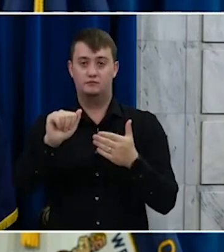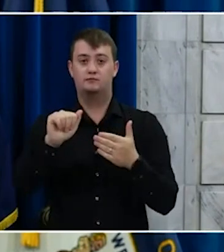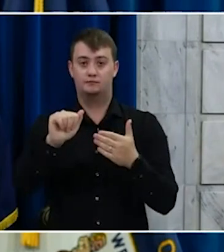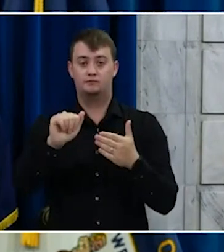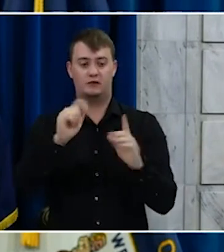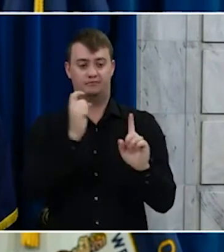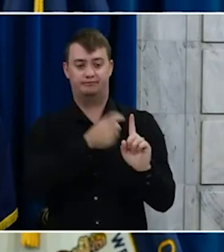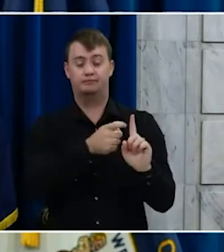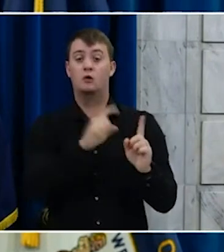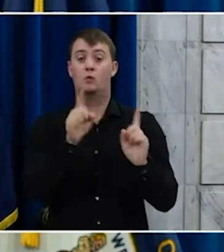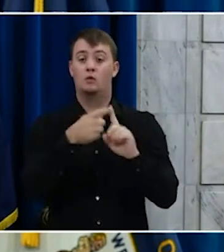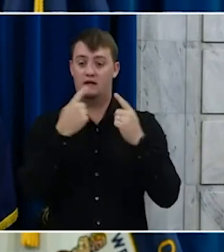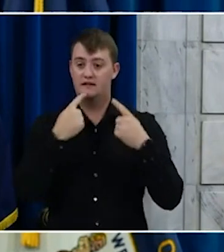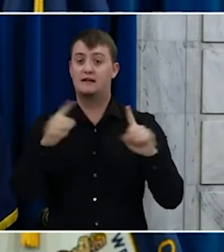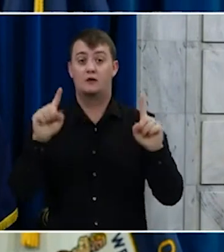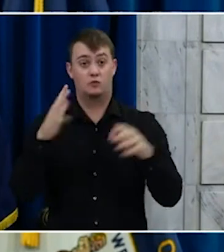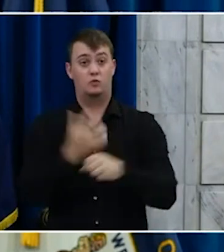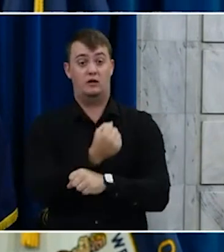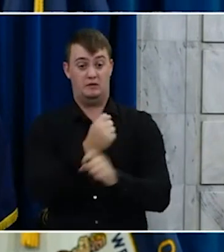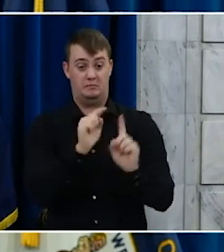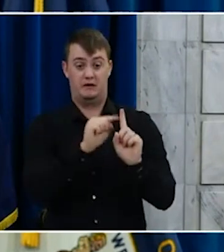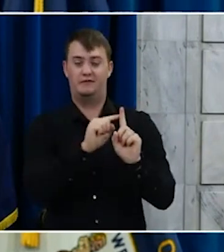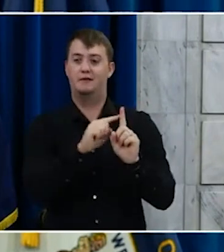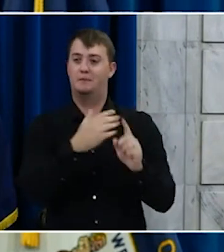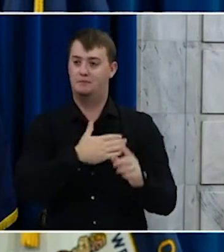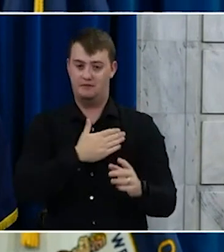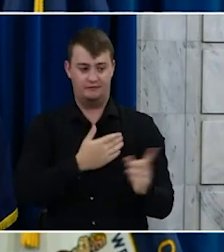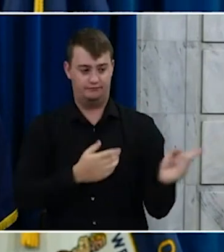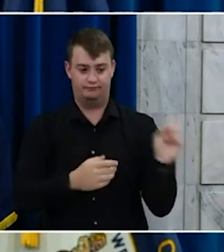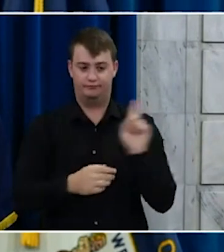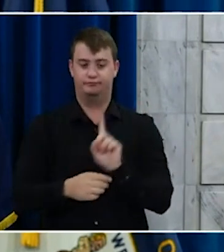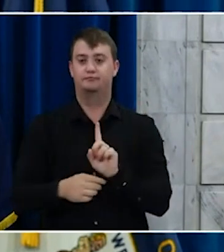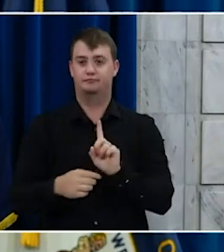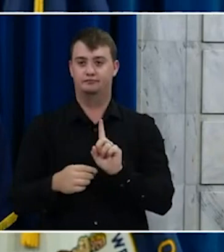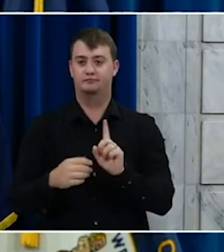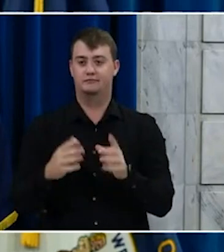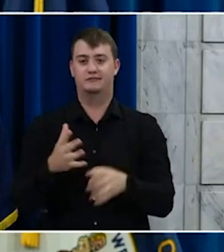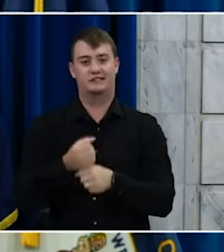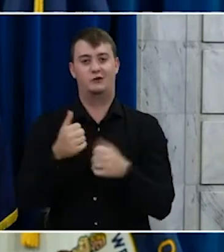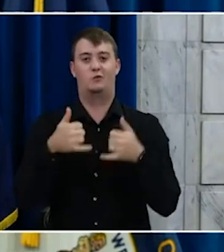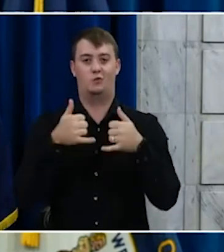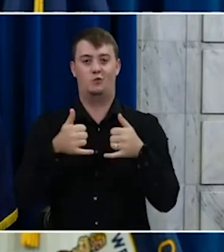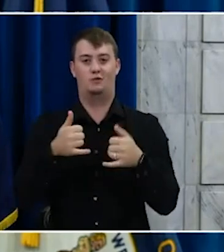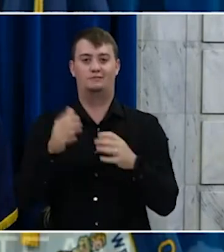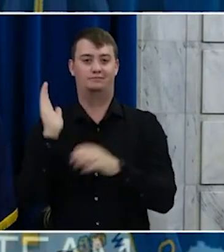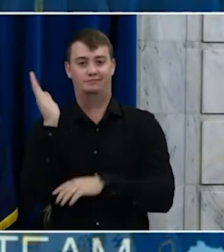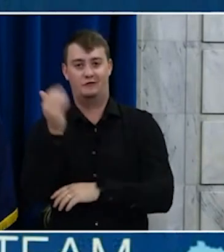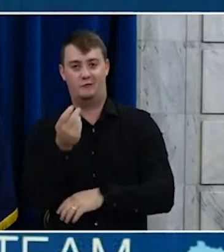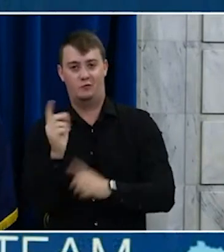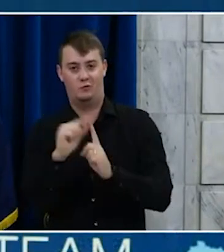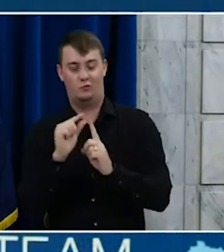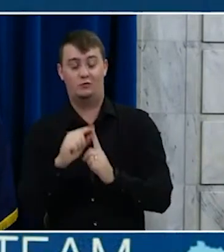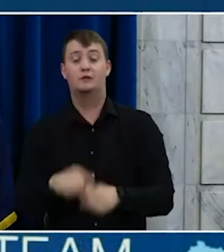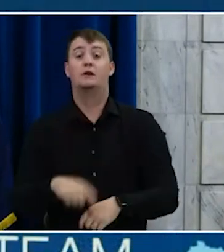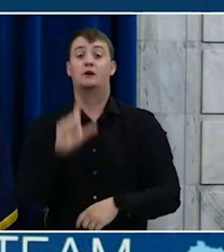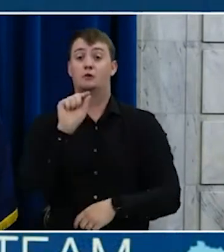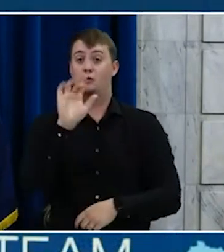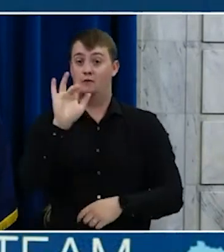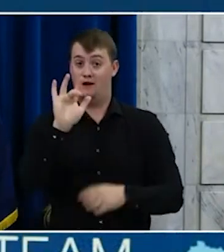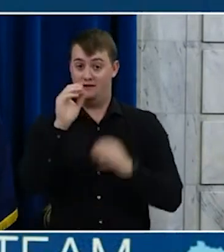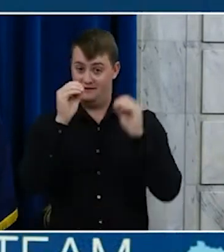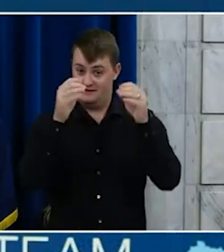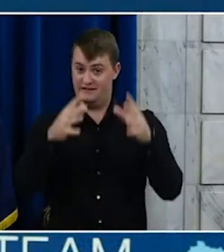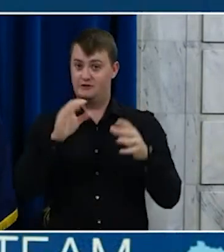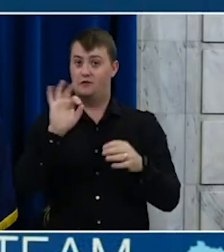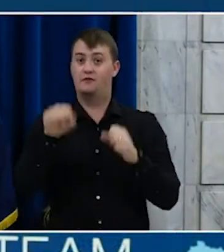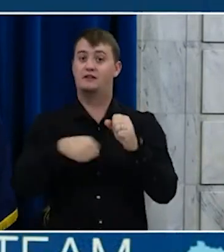Once we announce the winner, please join us up front to collect your award and to say a few words. Our 2025 Elementary School